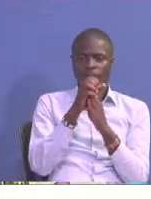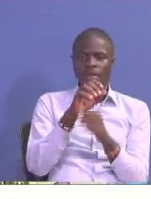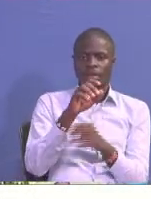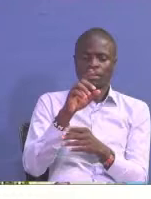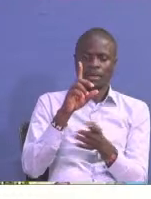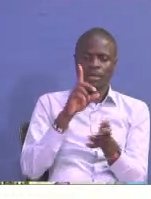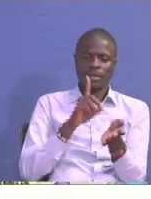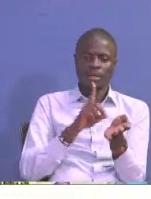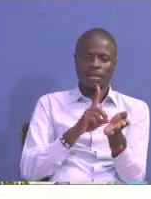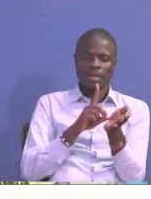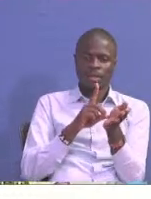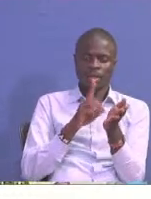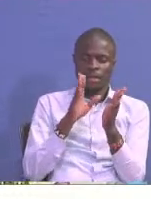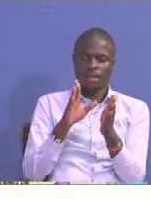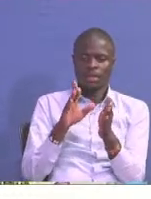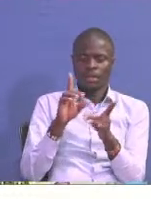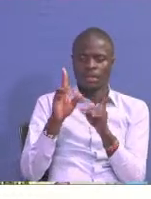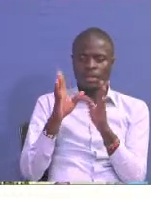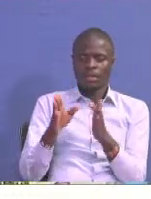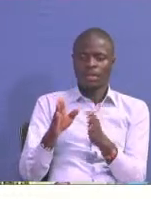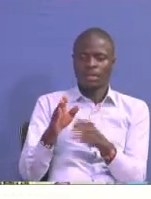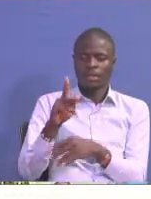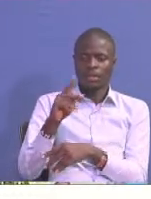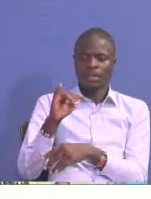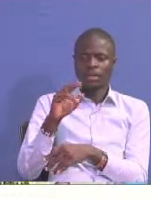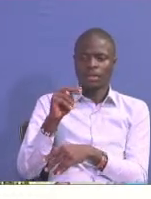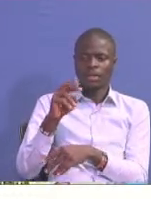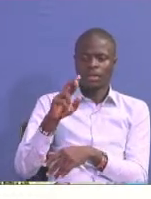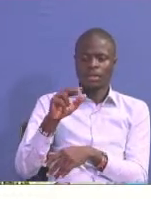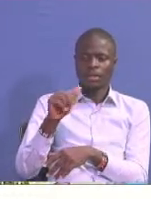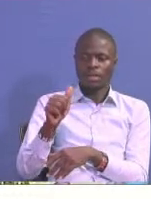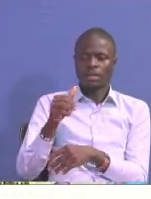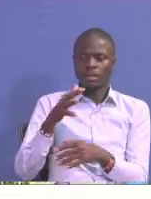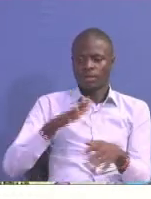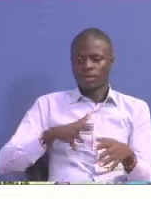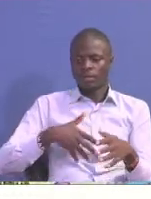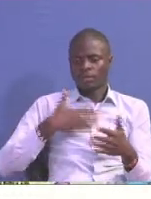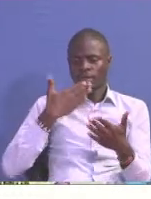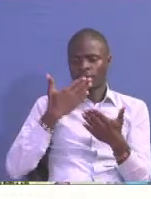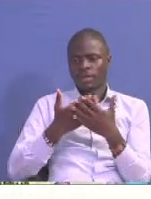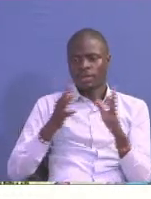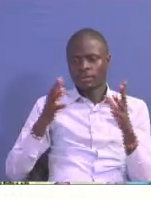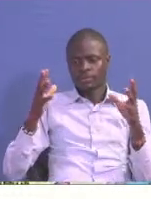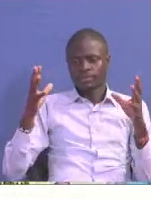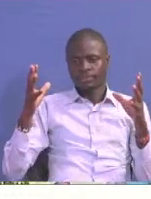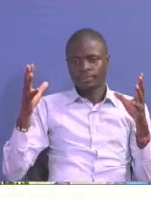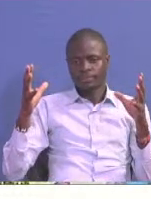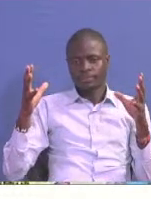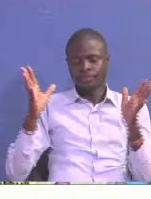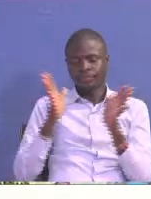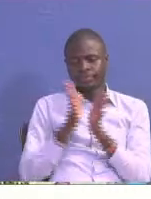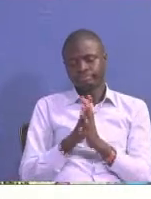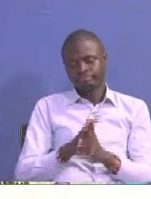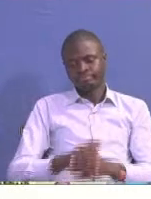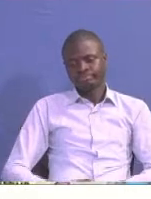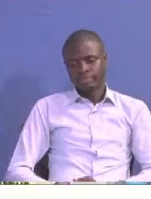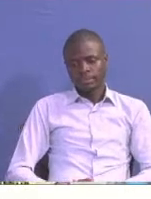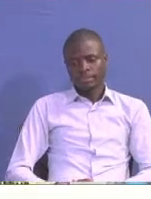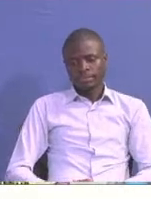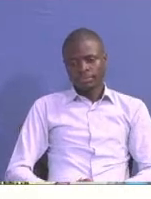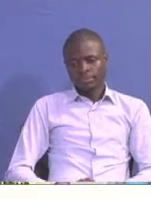Kingara. Dr. Kingara is here, and your team. Please feel appreciated. Let's clap for them as well.